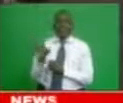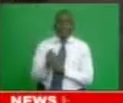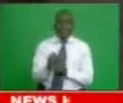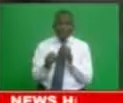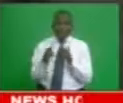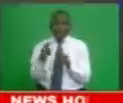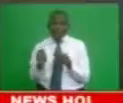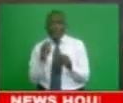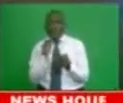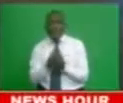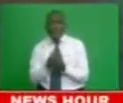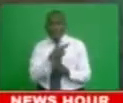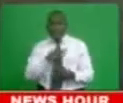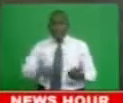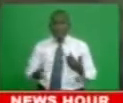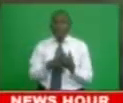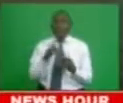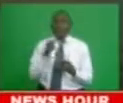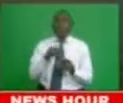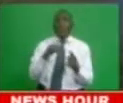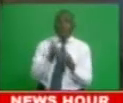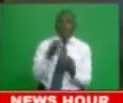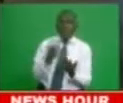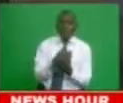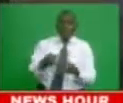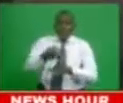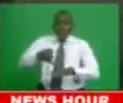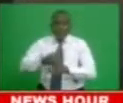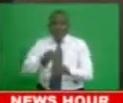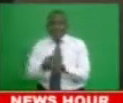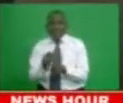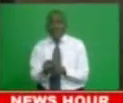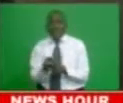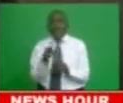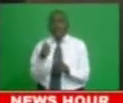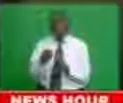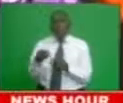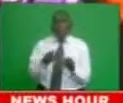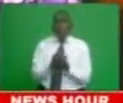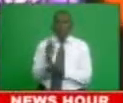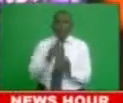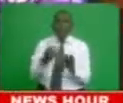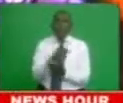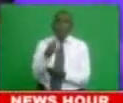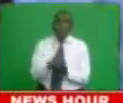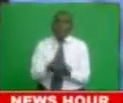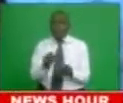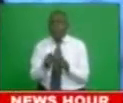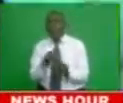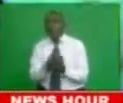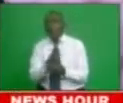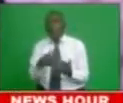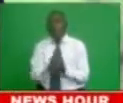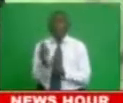Mr. Bento said, Royal Bank is an indigenous financial institution wholly owned and managed by Ghanaians and therefore appealed